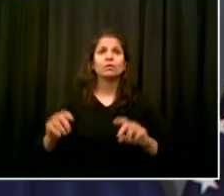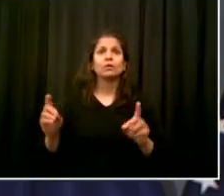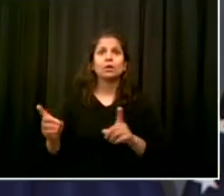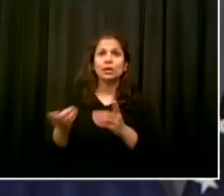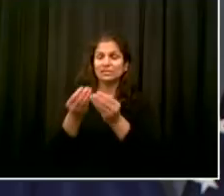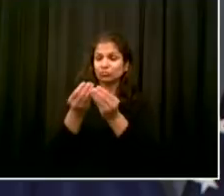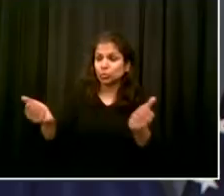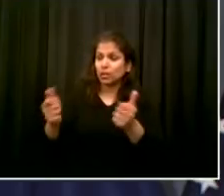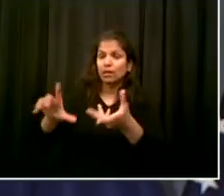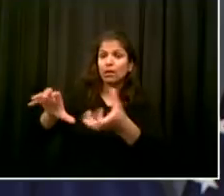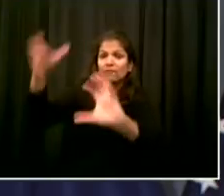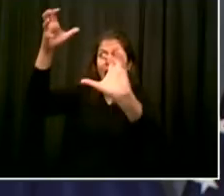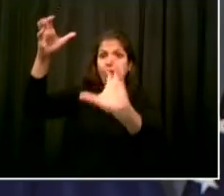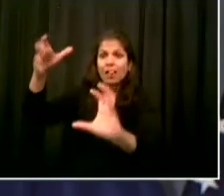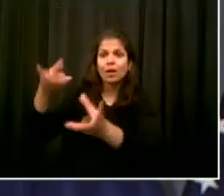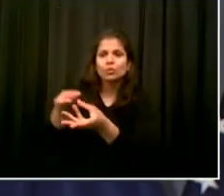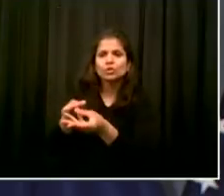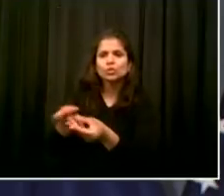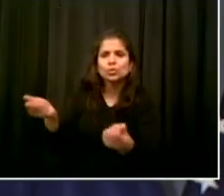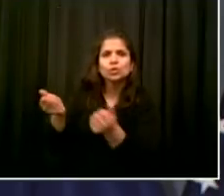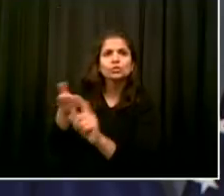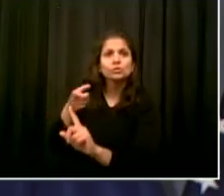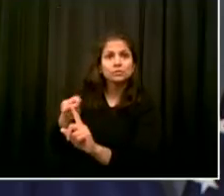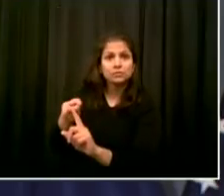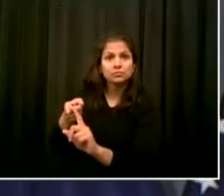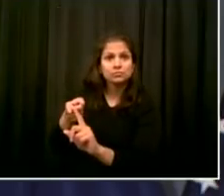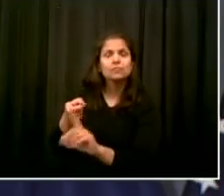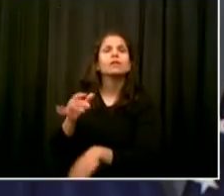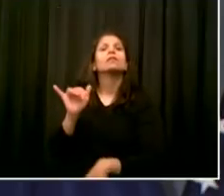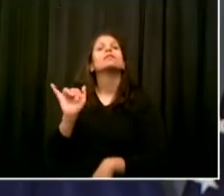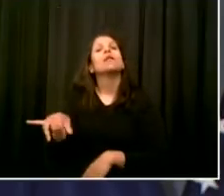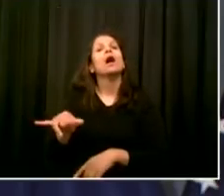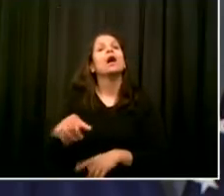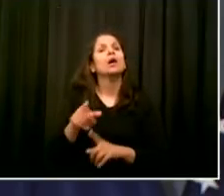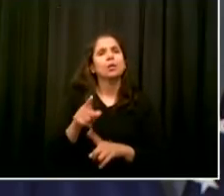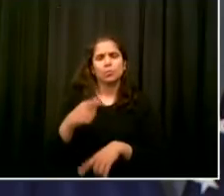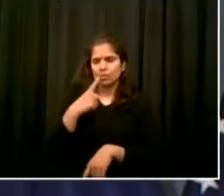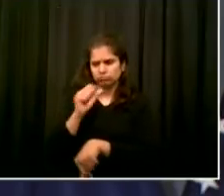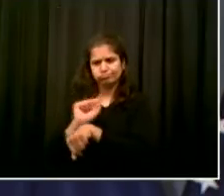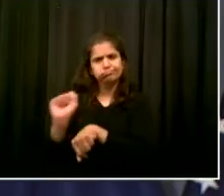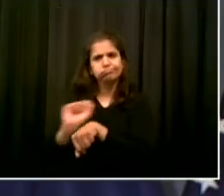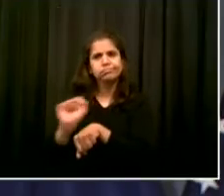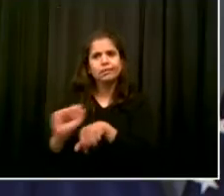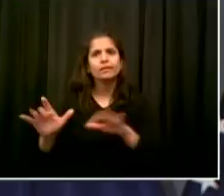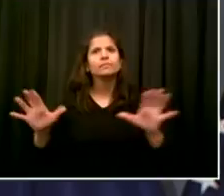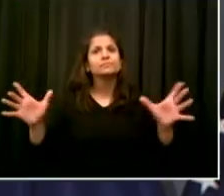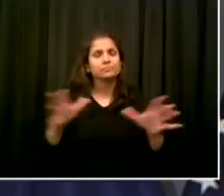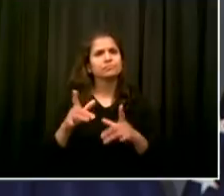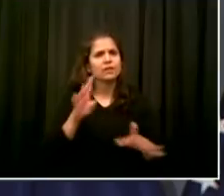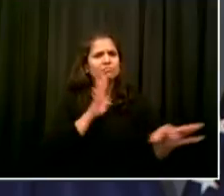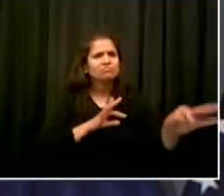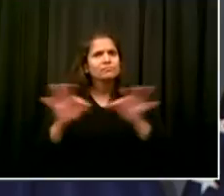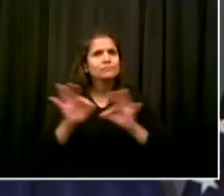Because every day and night we go out there without guns and without badges. We've been a